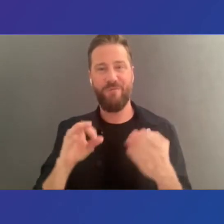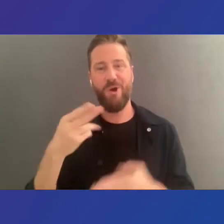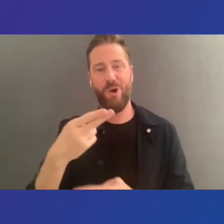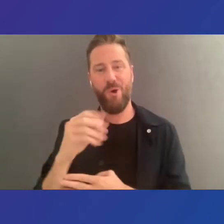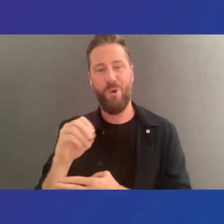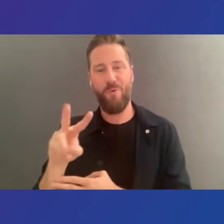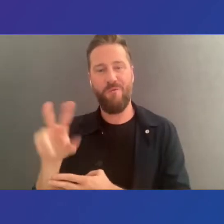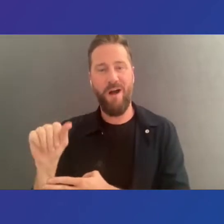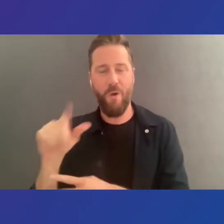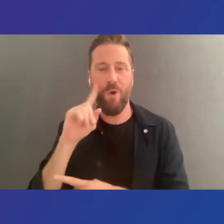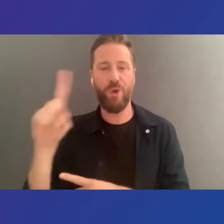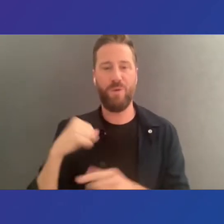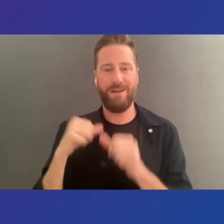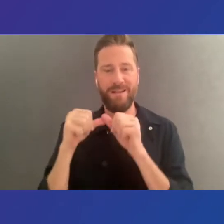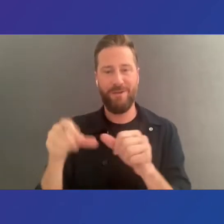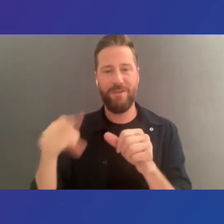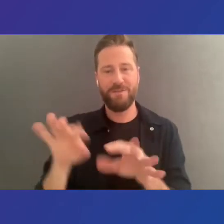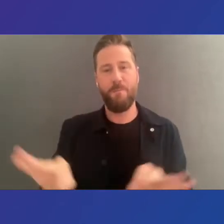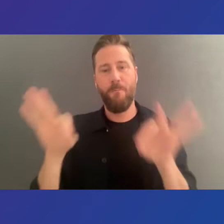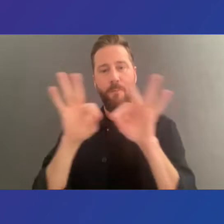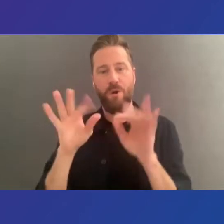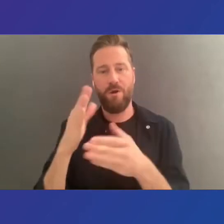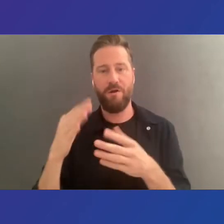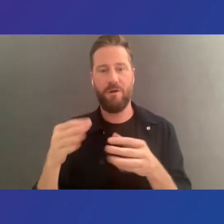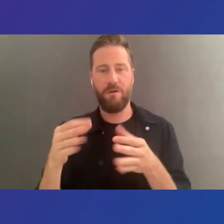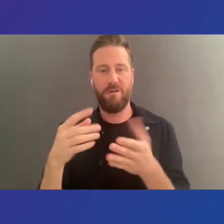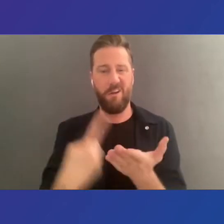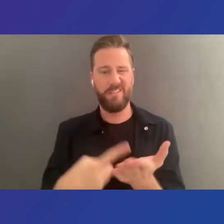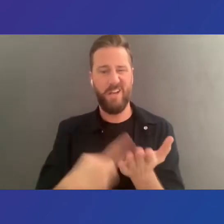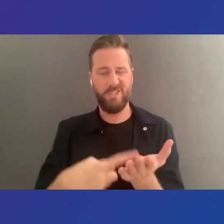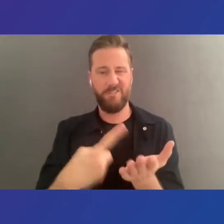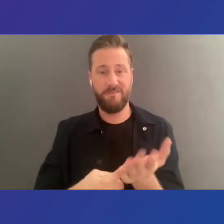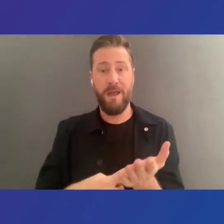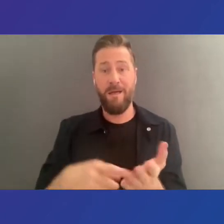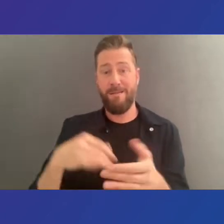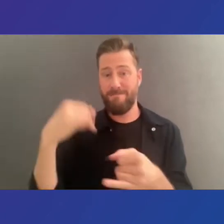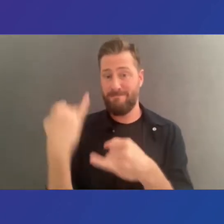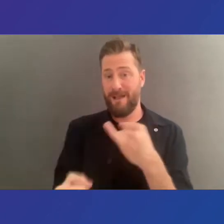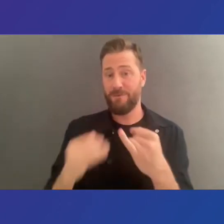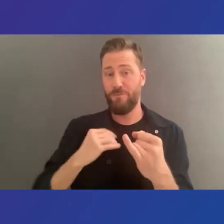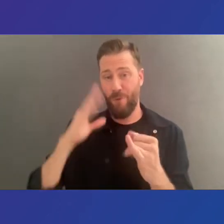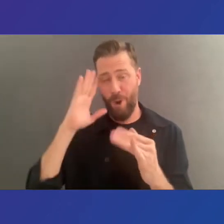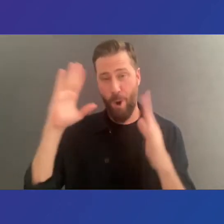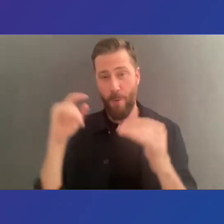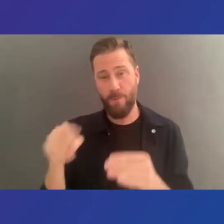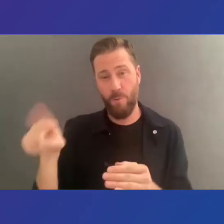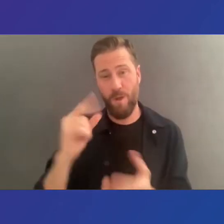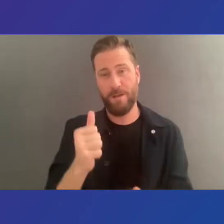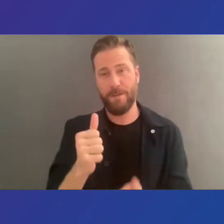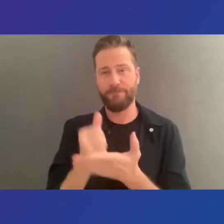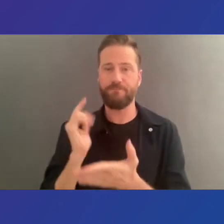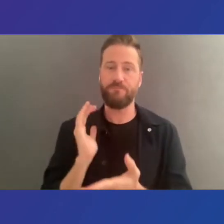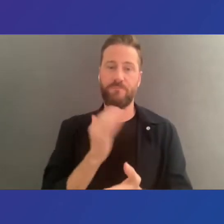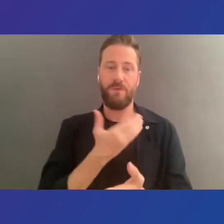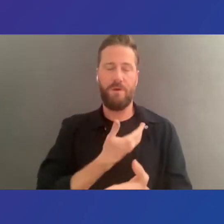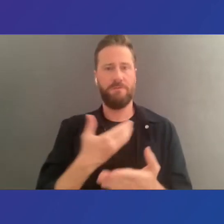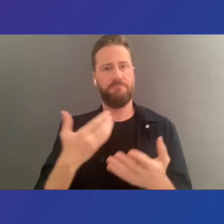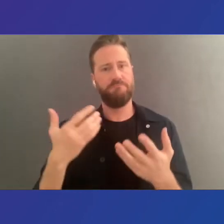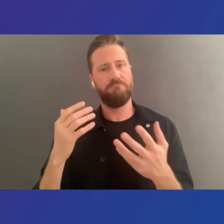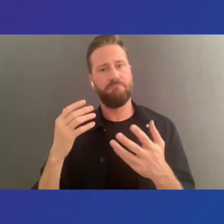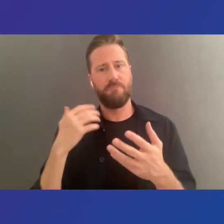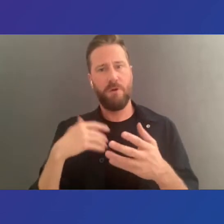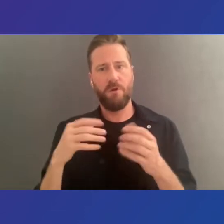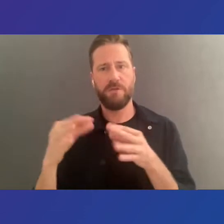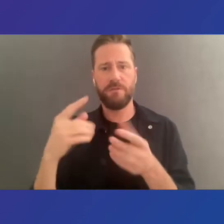important conversations. Lastly, we hope that you will help us amplify these conversations and keep them going. So